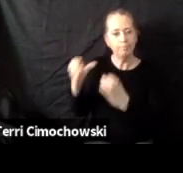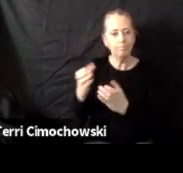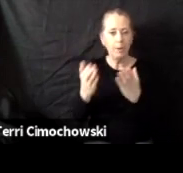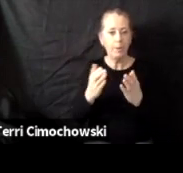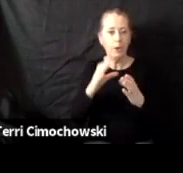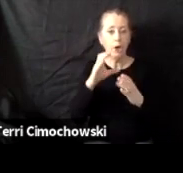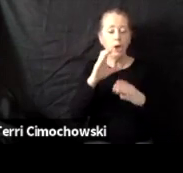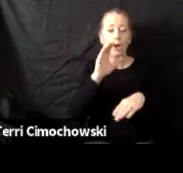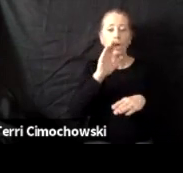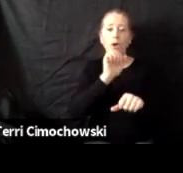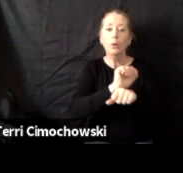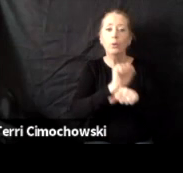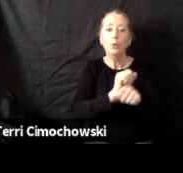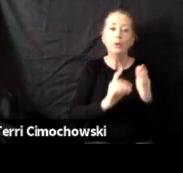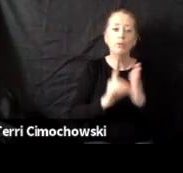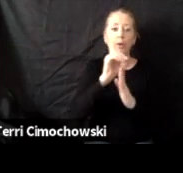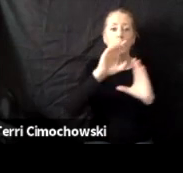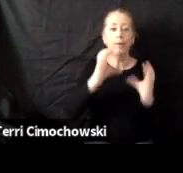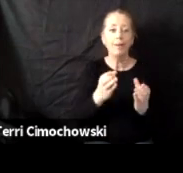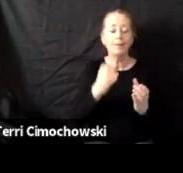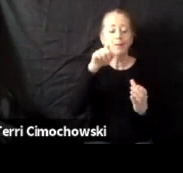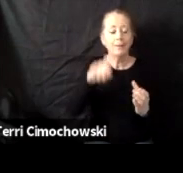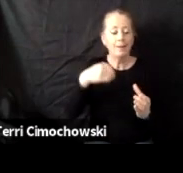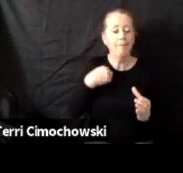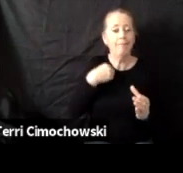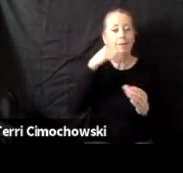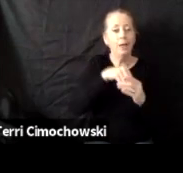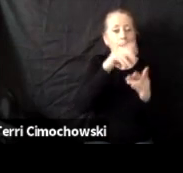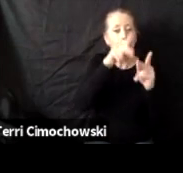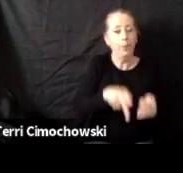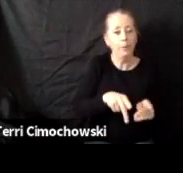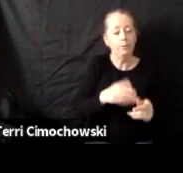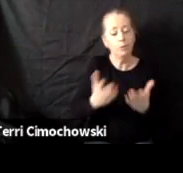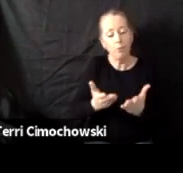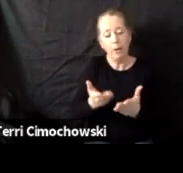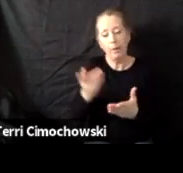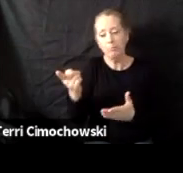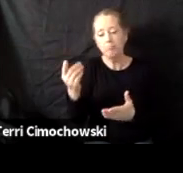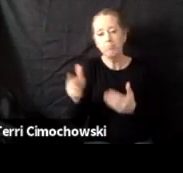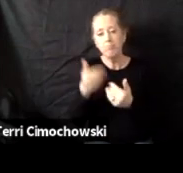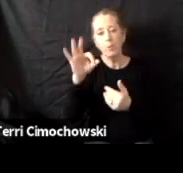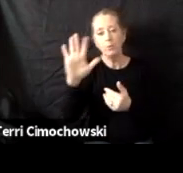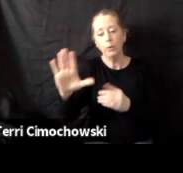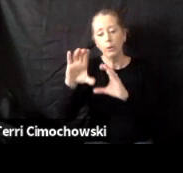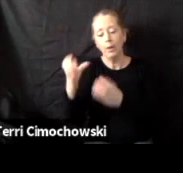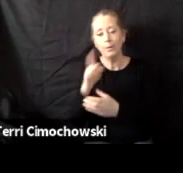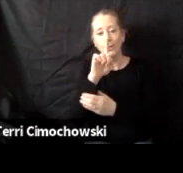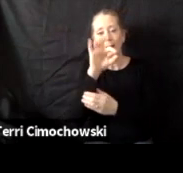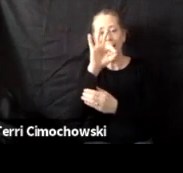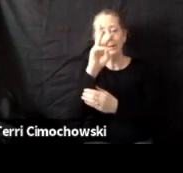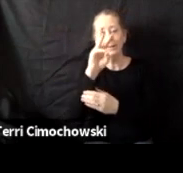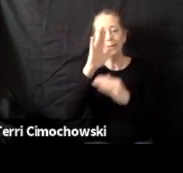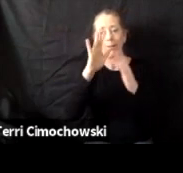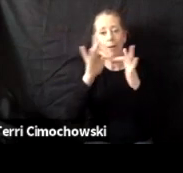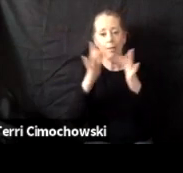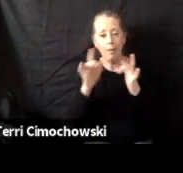development classes are ones that need to be done in person. So a student might have most of their classes in 196 Online, but come